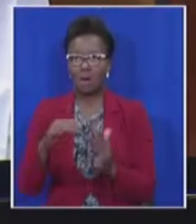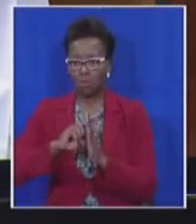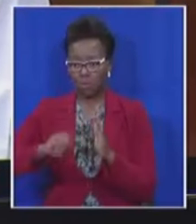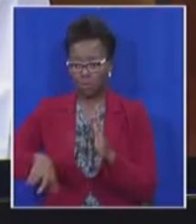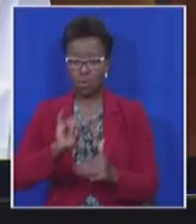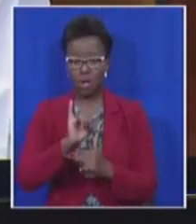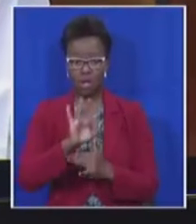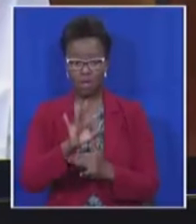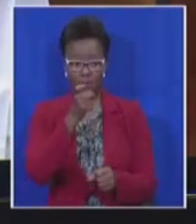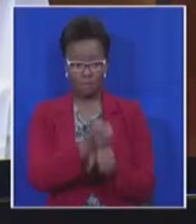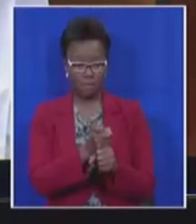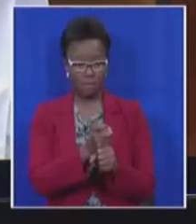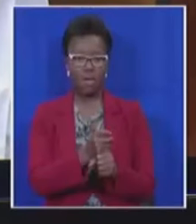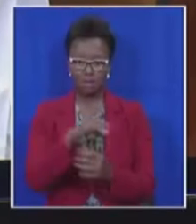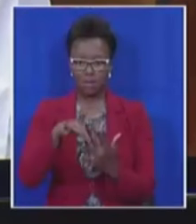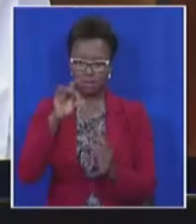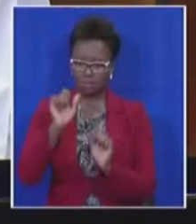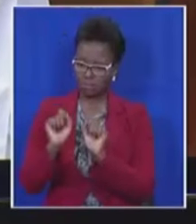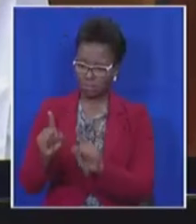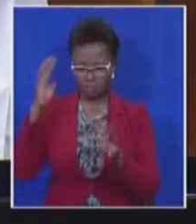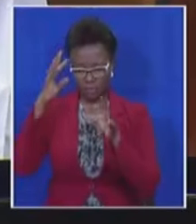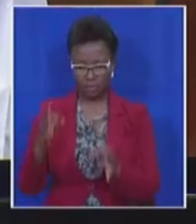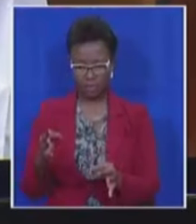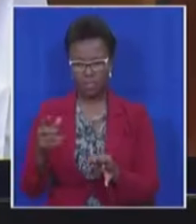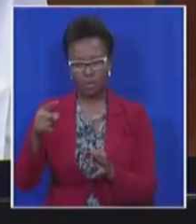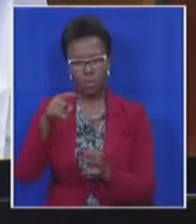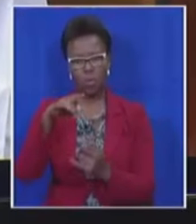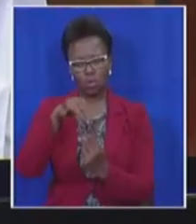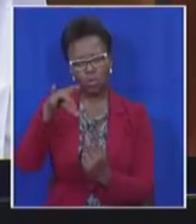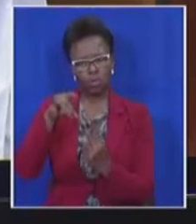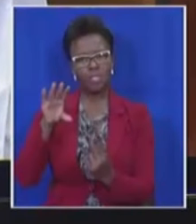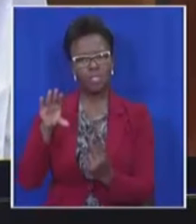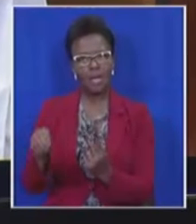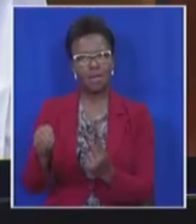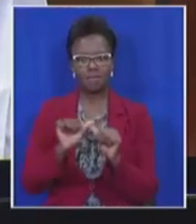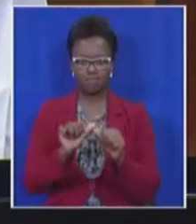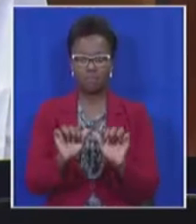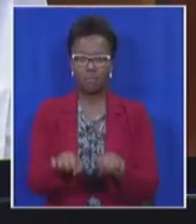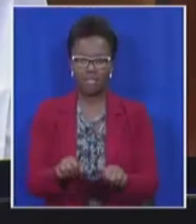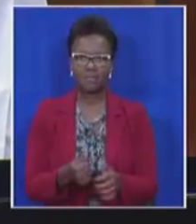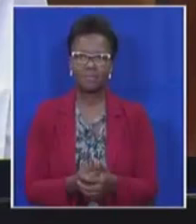you do not, that's your choice, Honourable Member. You do have a choice. Proceed.